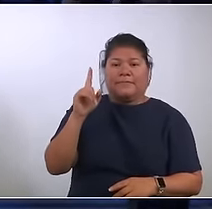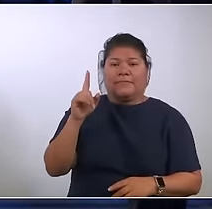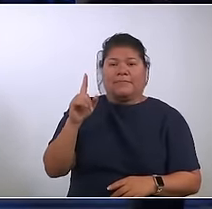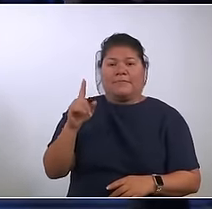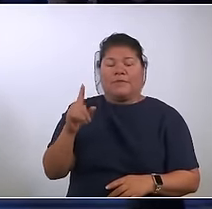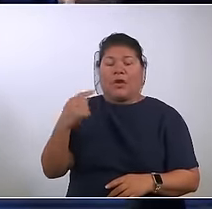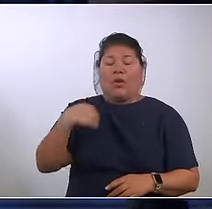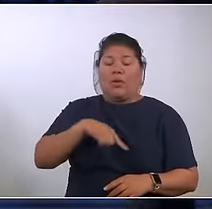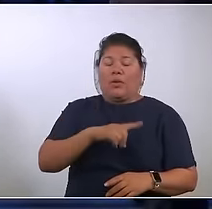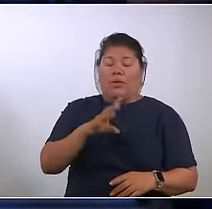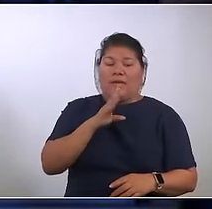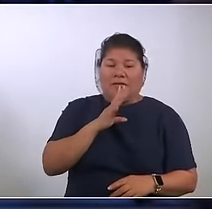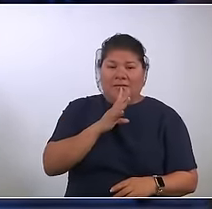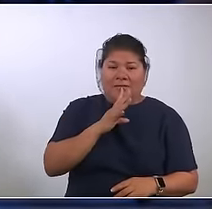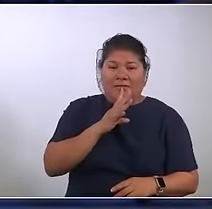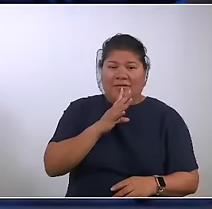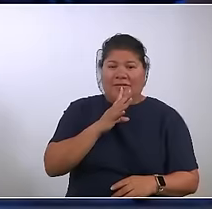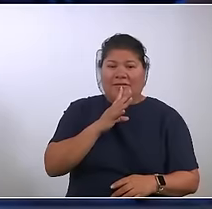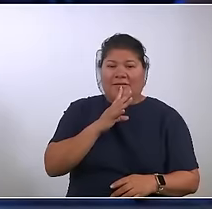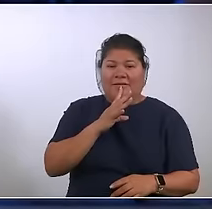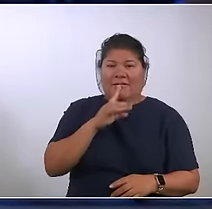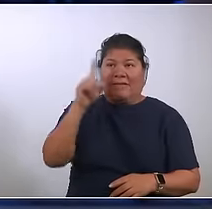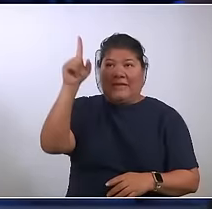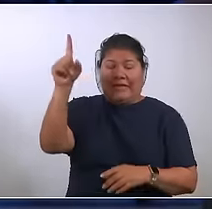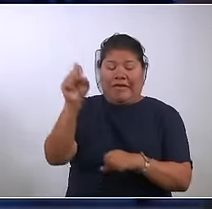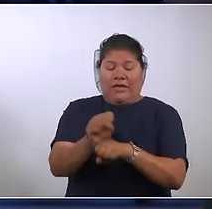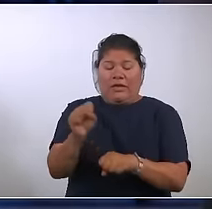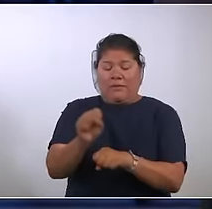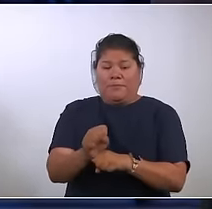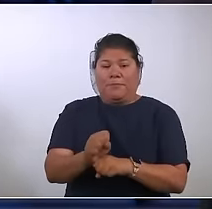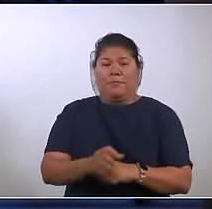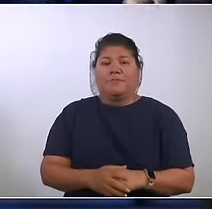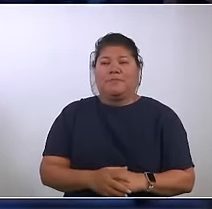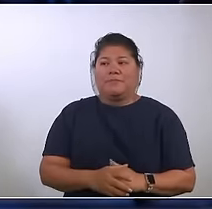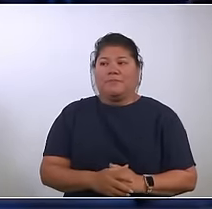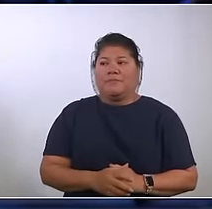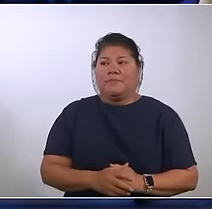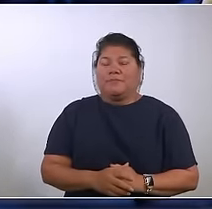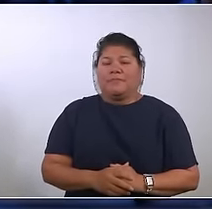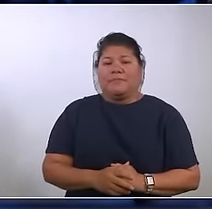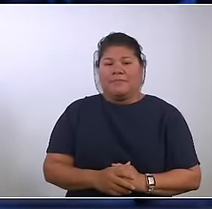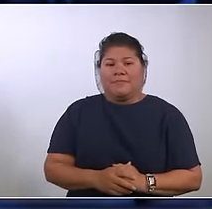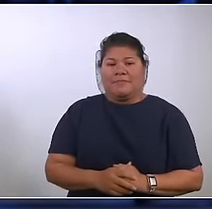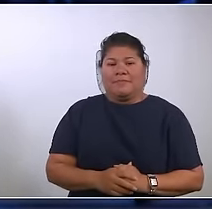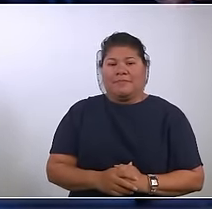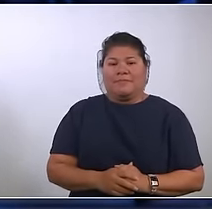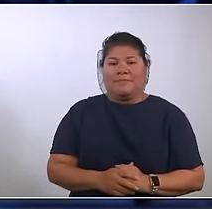We speak. Nosotros hablamos. He works. Él obra.